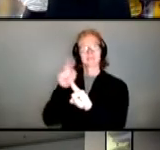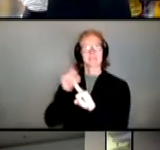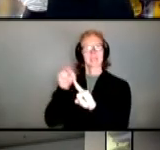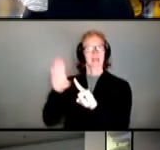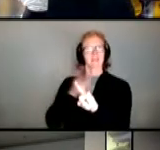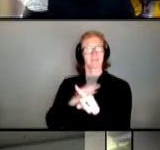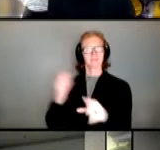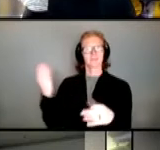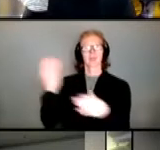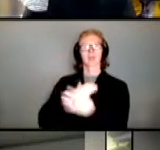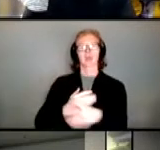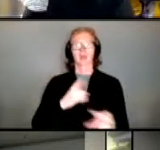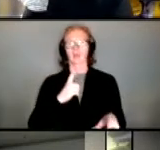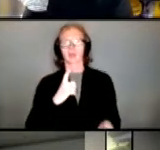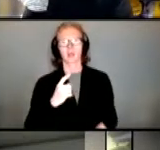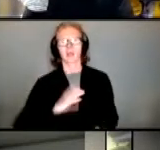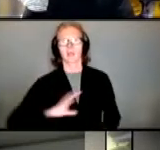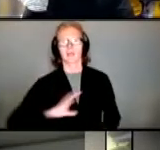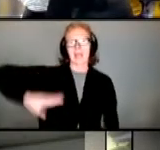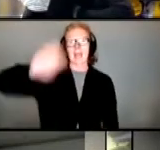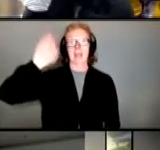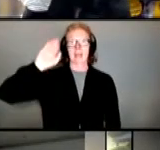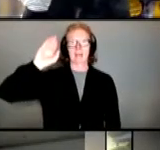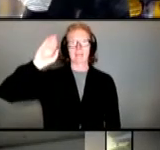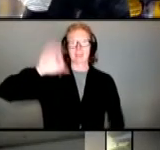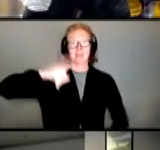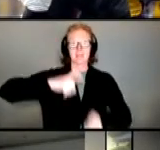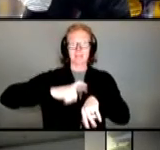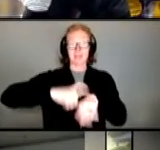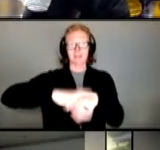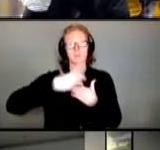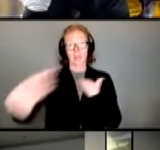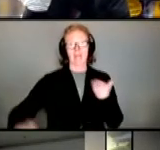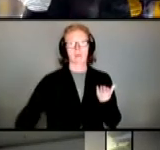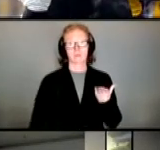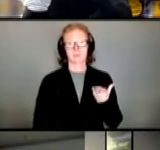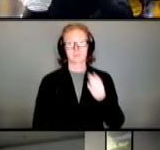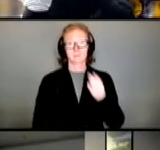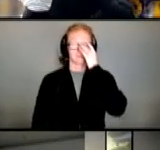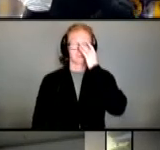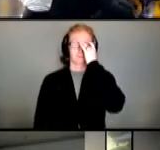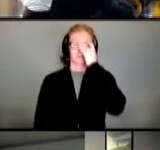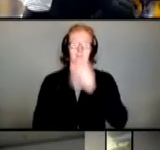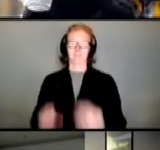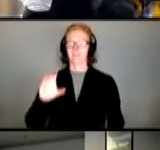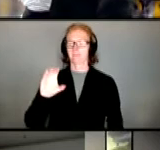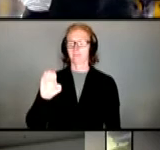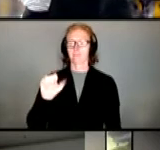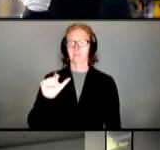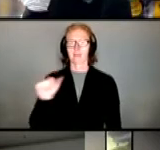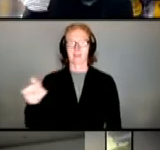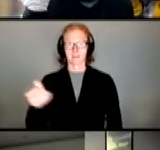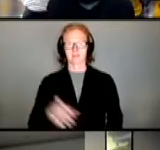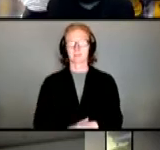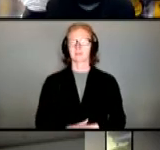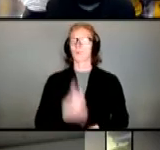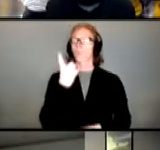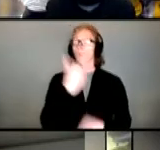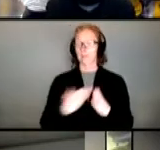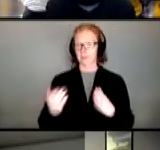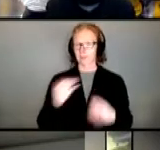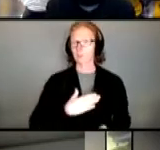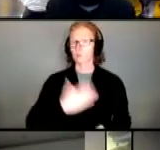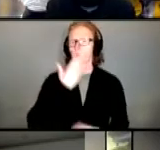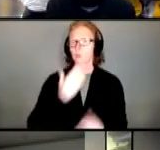Let me jump in here because I got my hand up and I see the time ticking down here. One of the things that I've had the advantage of